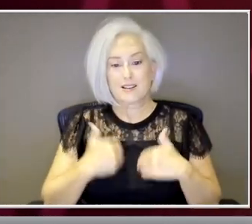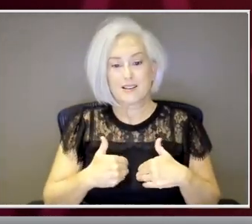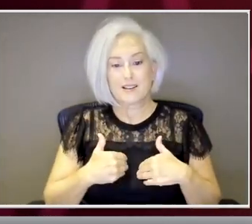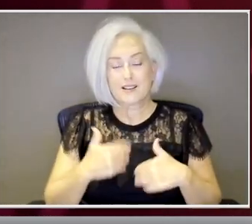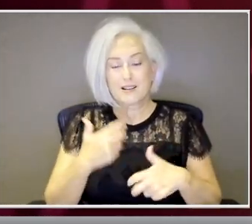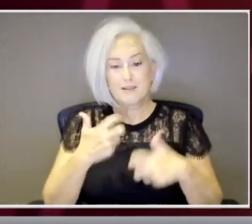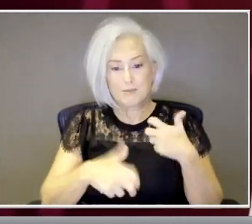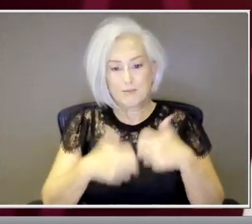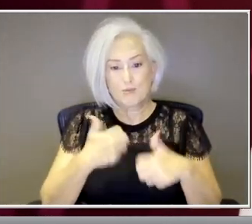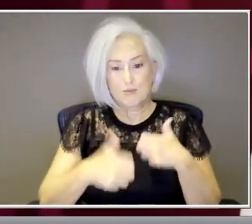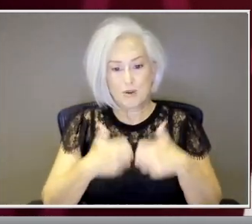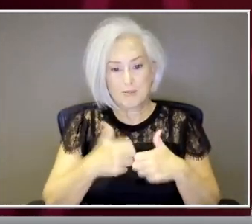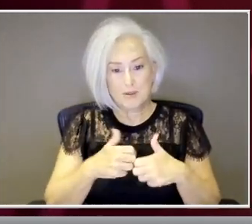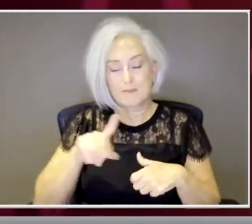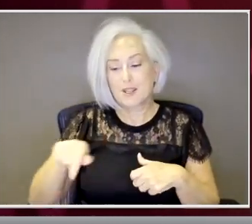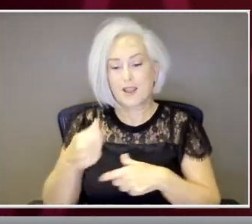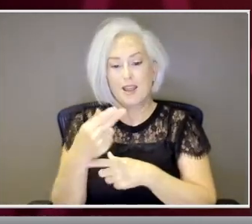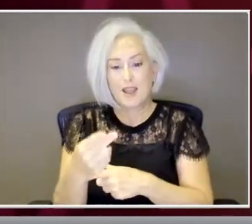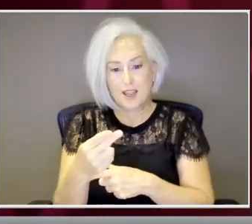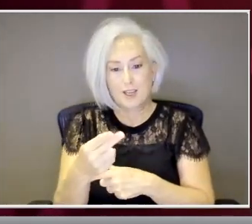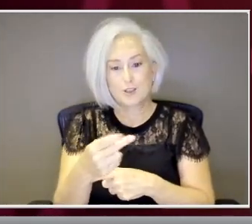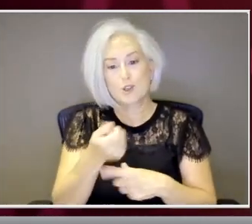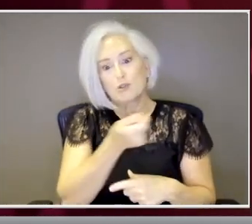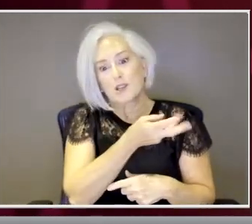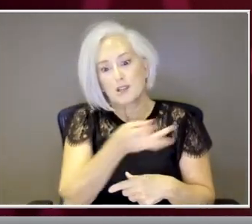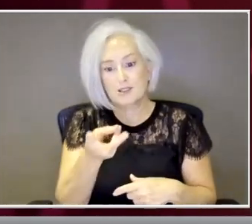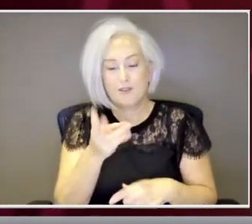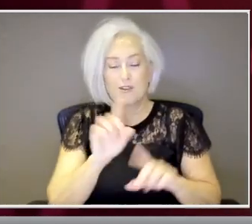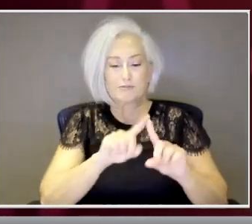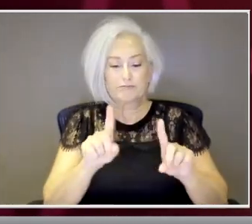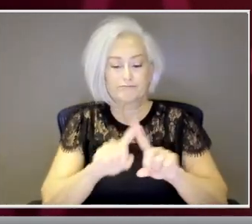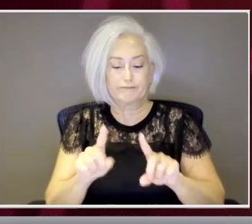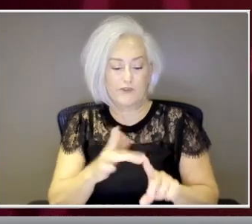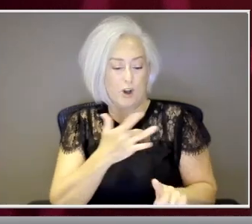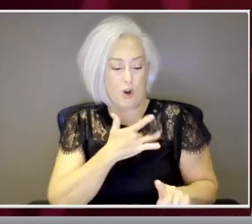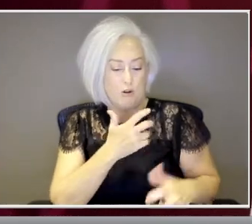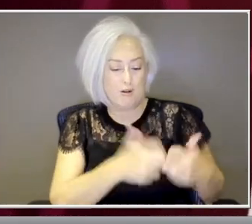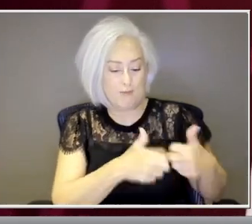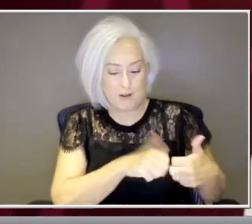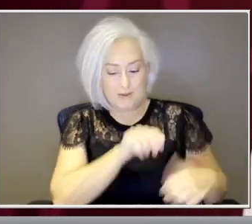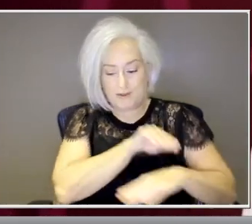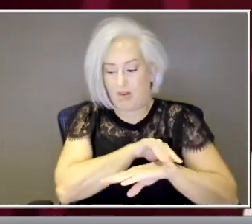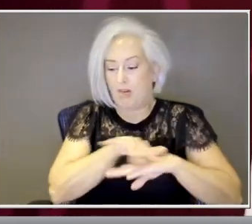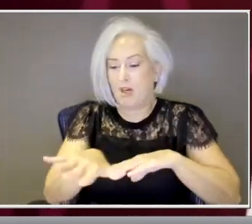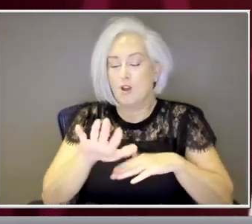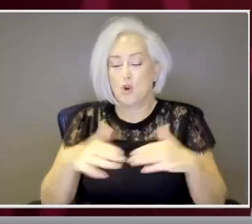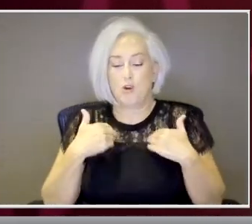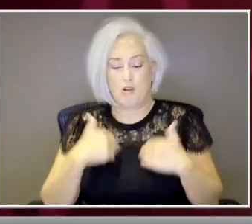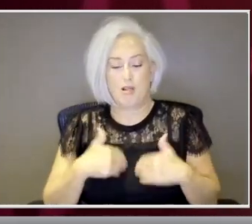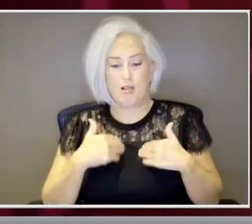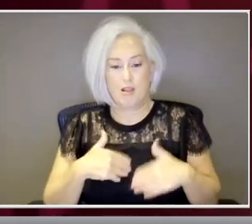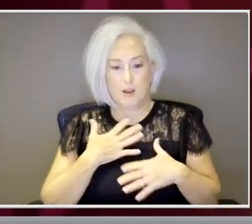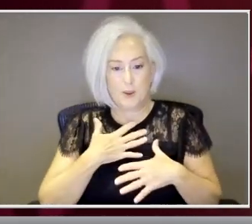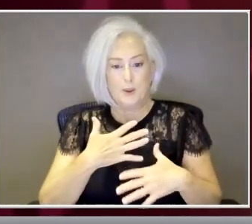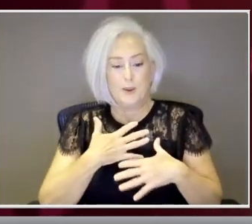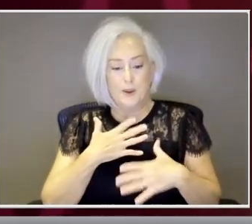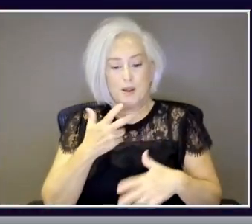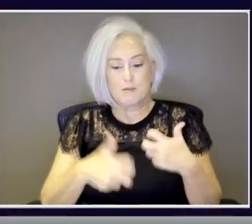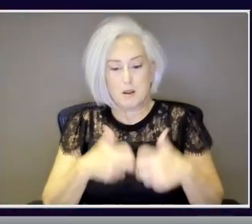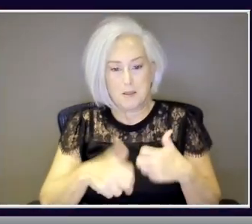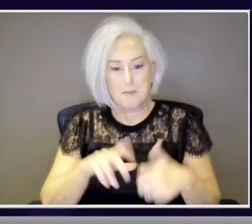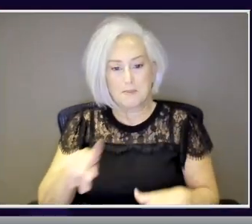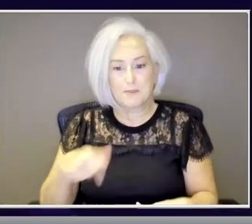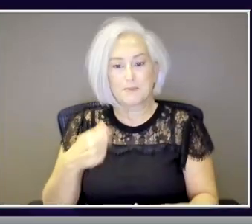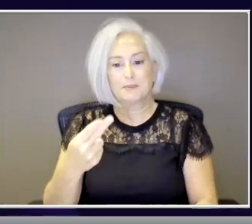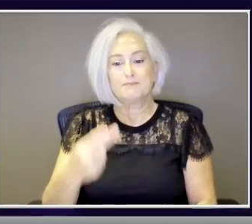predisposing cardiac factors that, taken all together, it's not surprising that it led to pulmonary hypertension in the long run. And